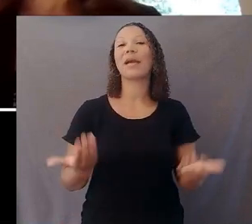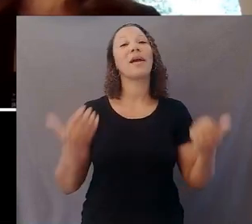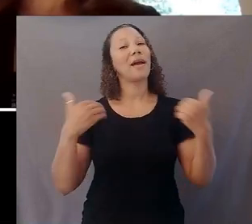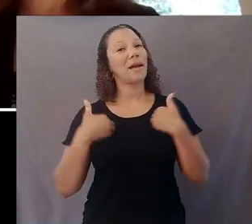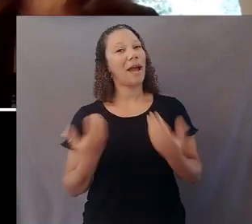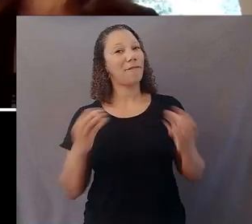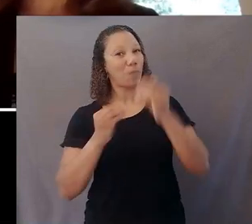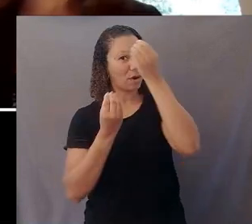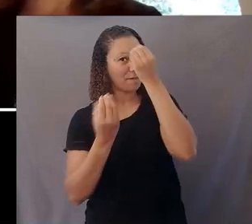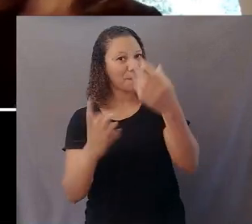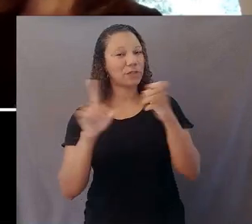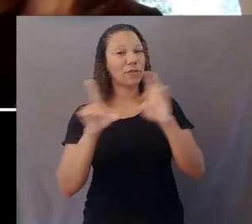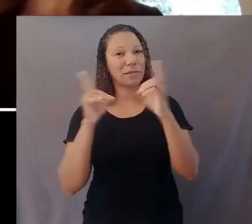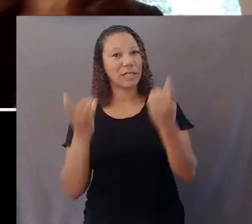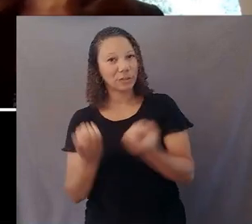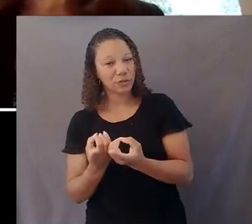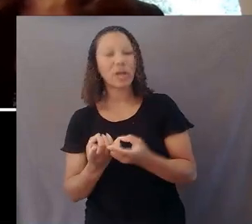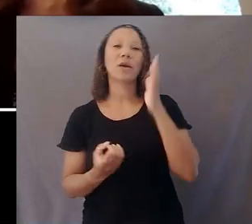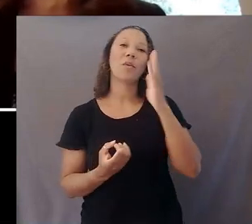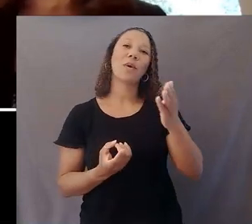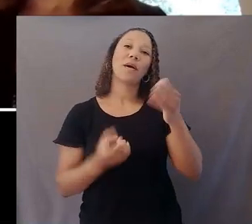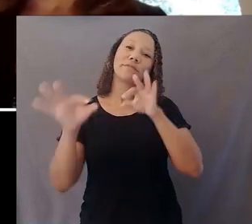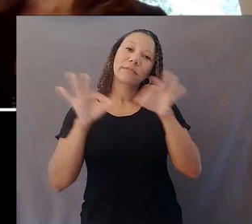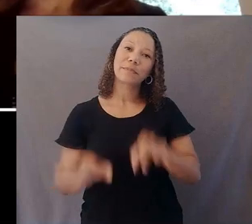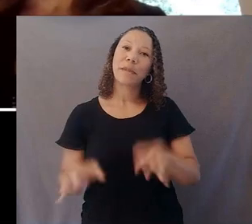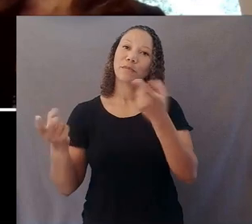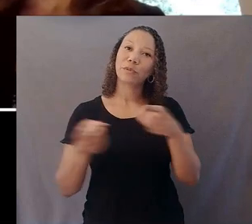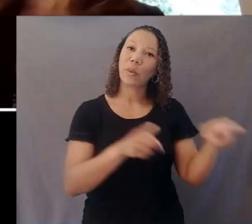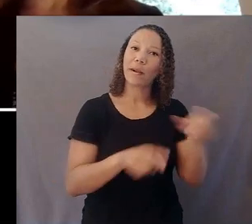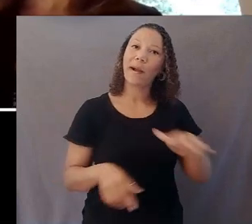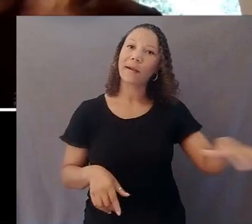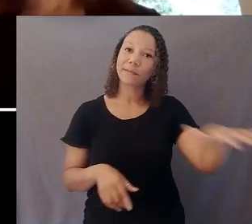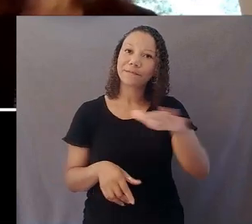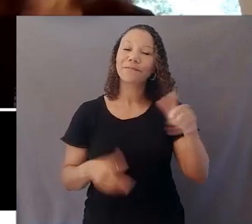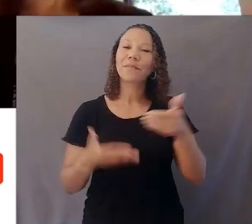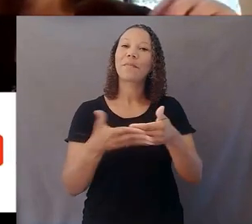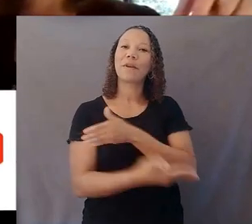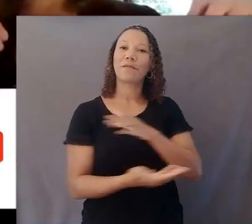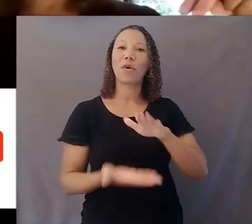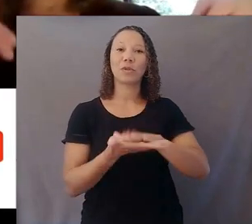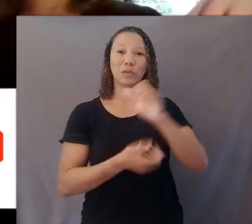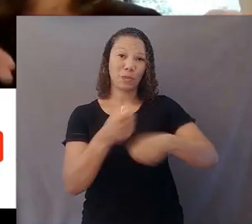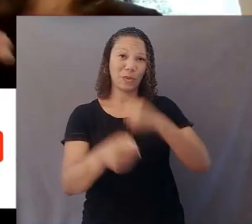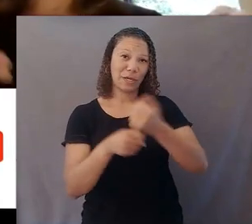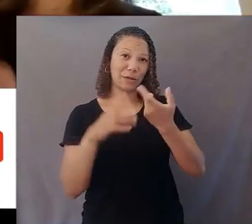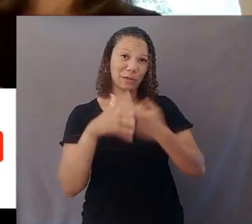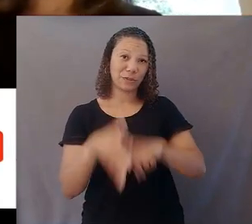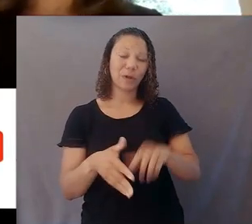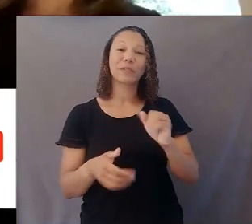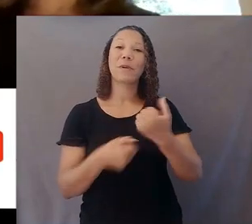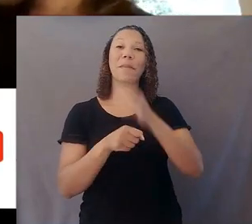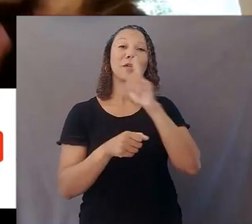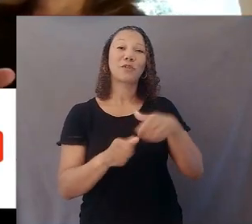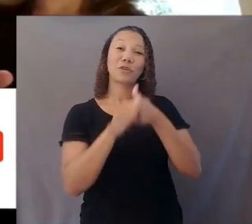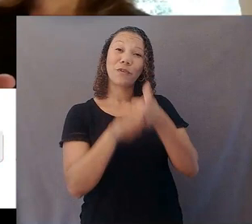you from the district or things that are going on before we start the school year. So make sure you subscribe to our YouTube